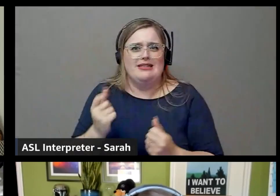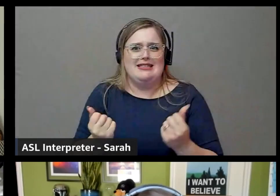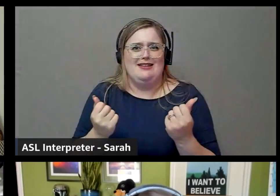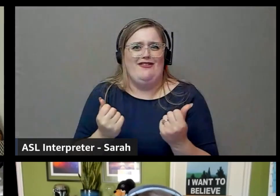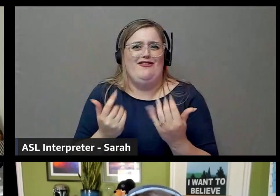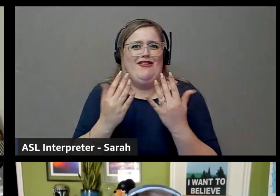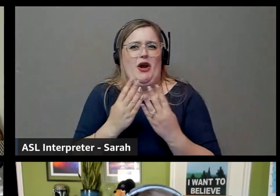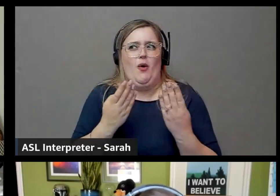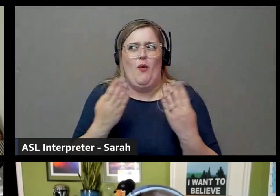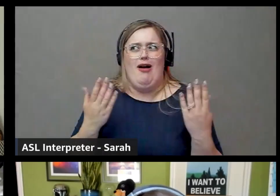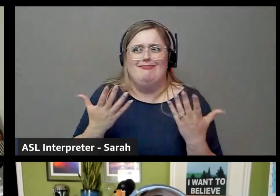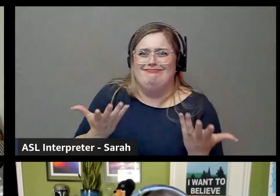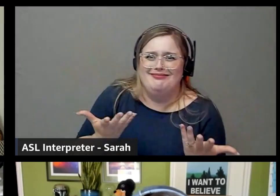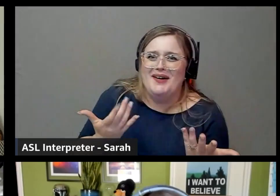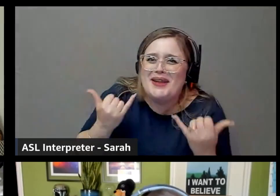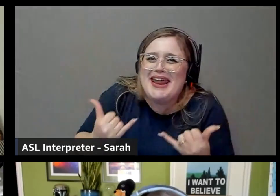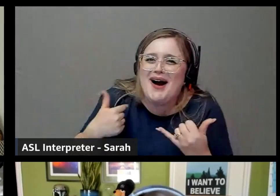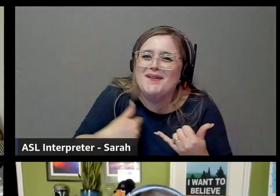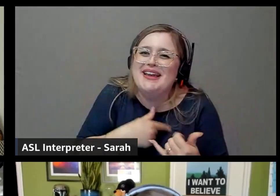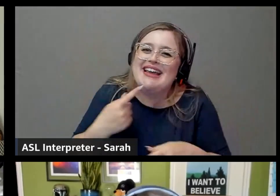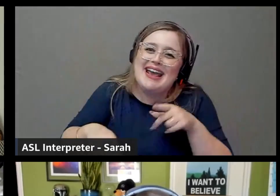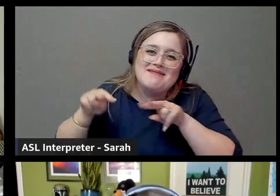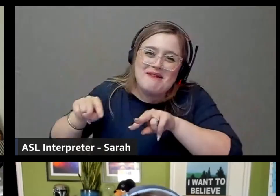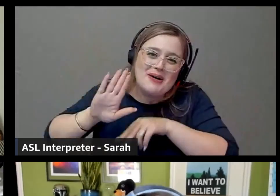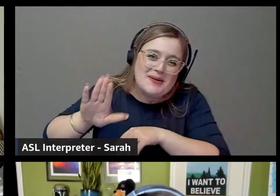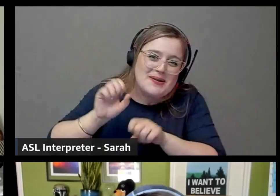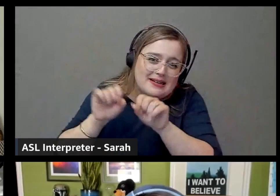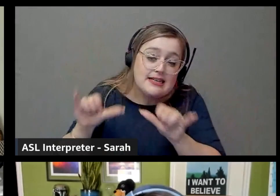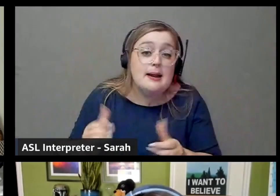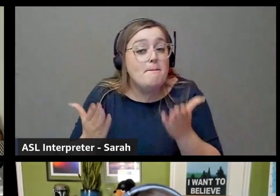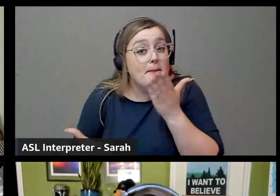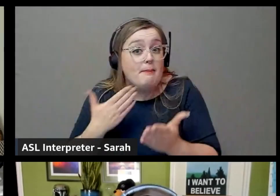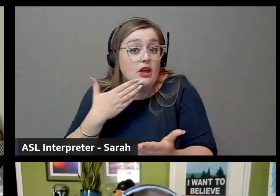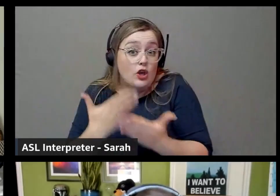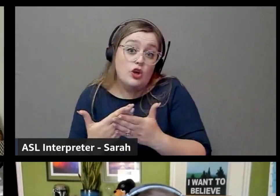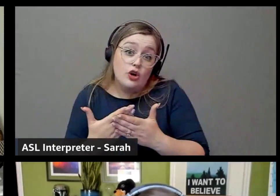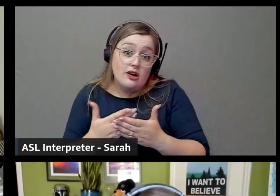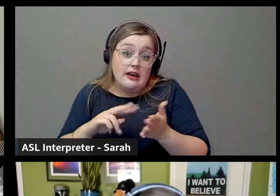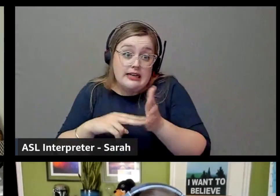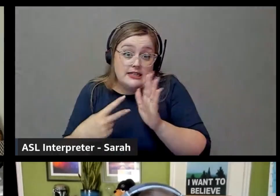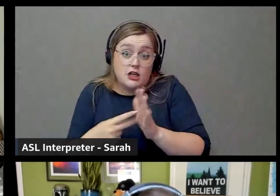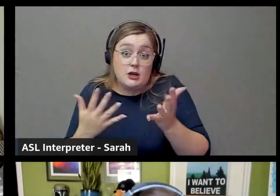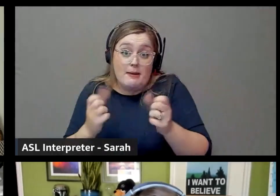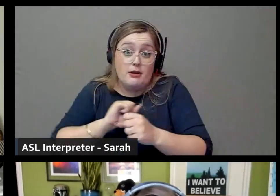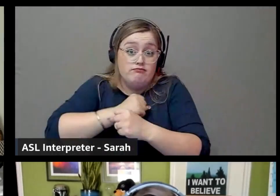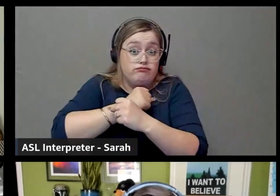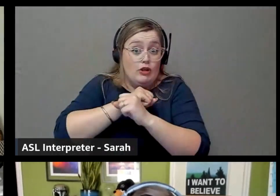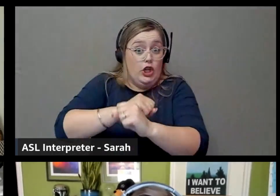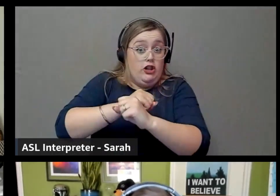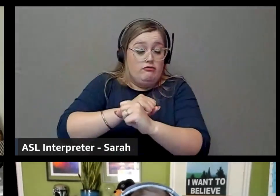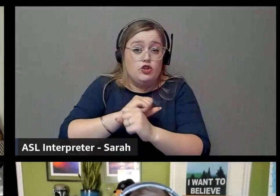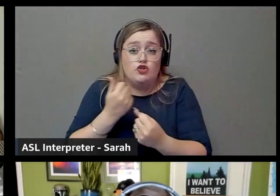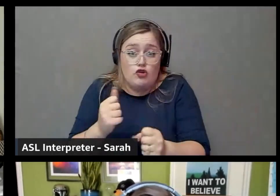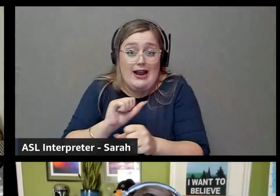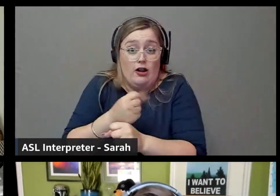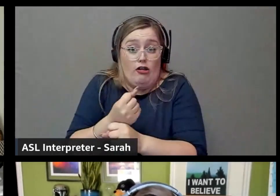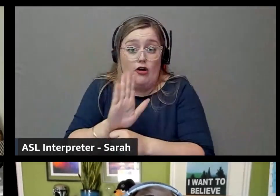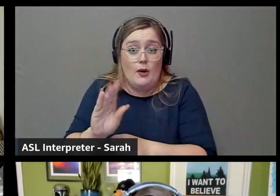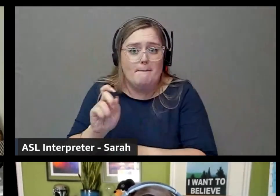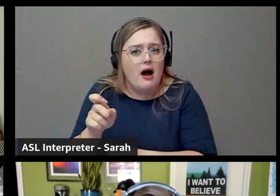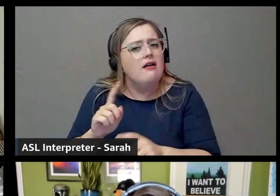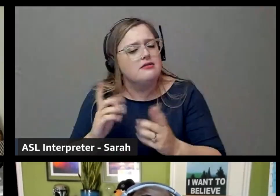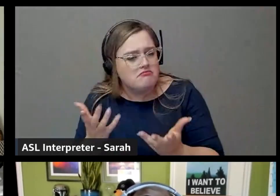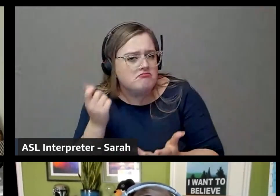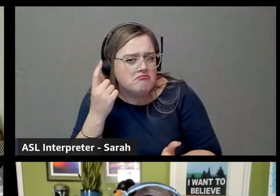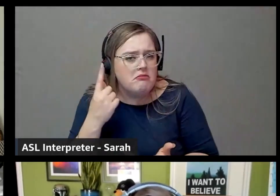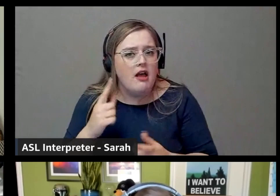your system won't work. And that might be a good intention. You might really be trying to lock down your box, right? But no worries about that. You'll see that alert in your console.